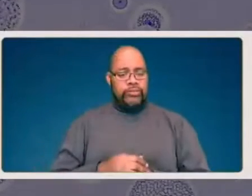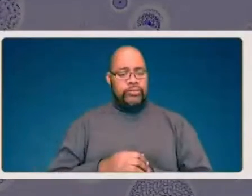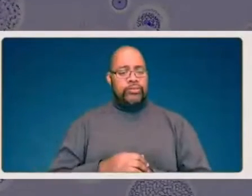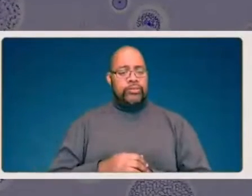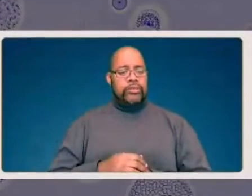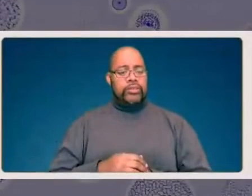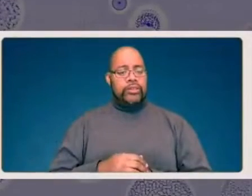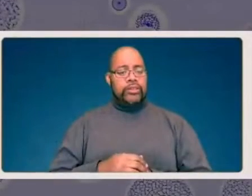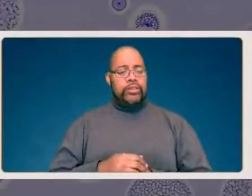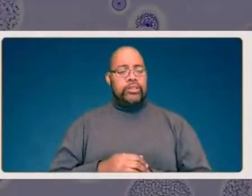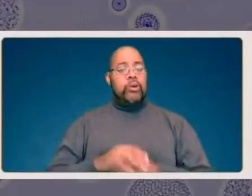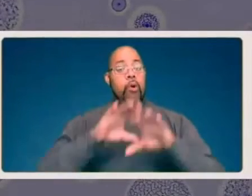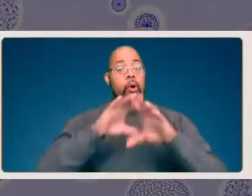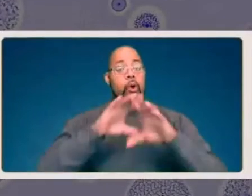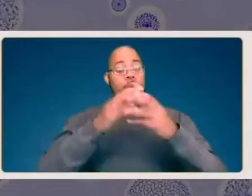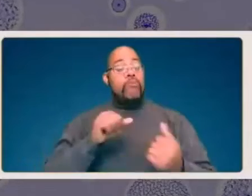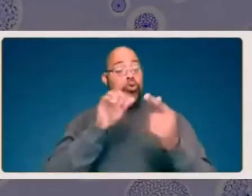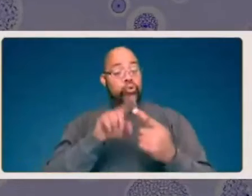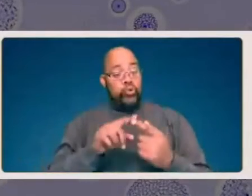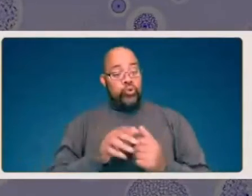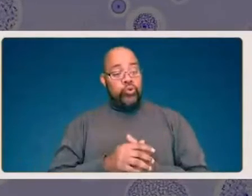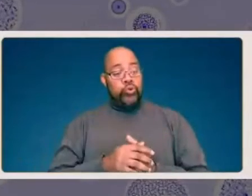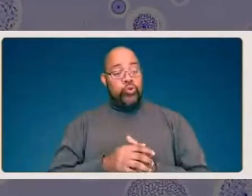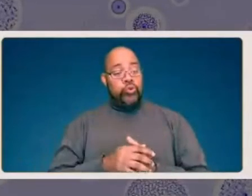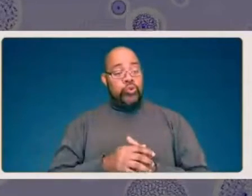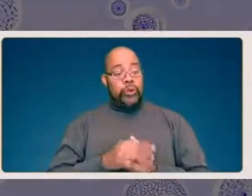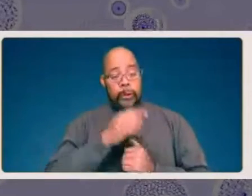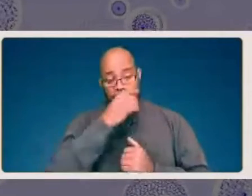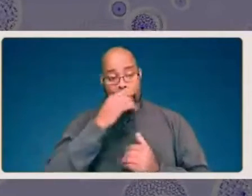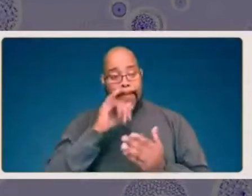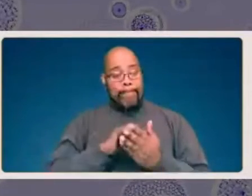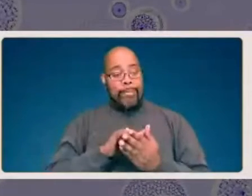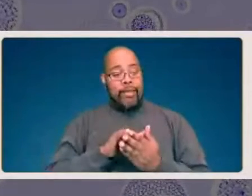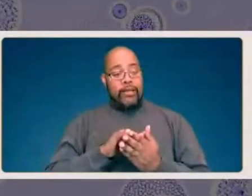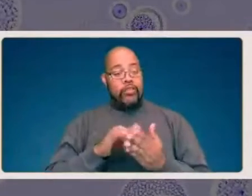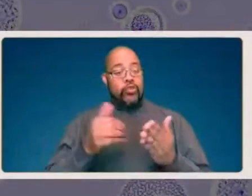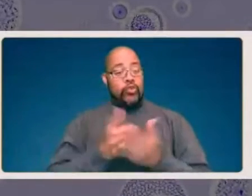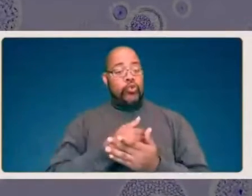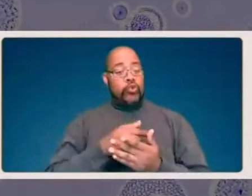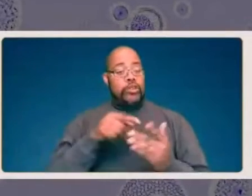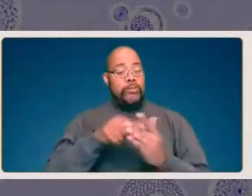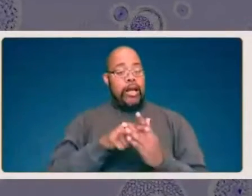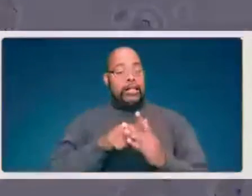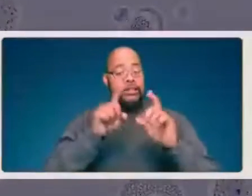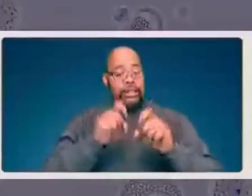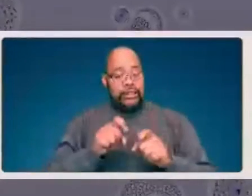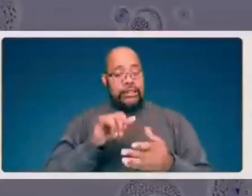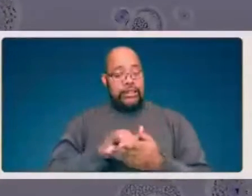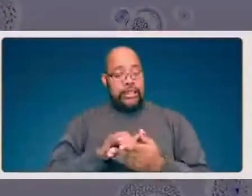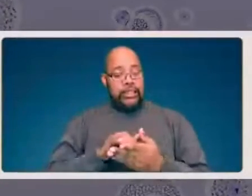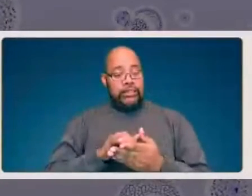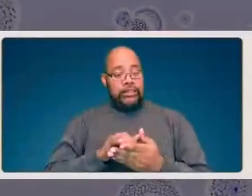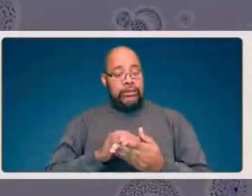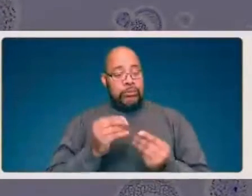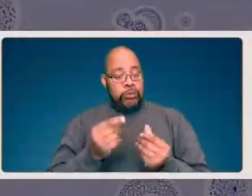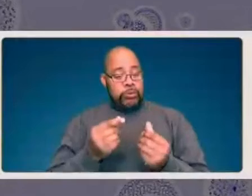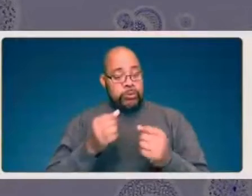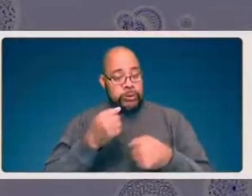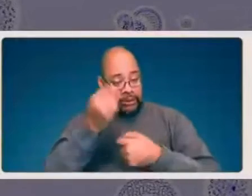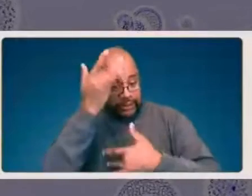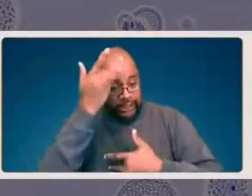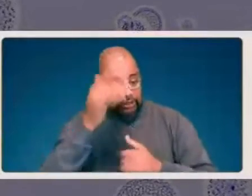Universal research approach. My overall approach is to compare novel spike nanoparticle immunogen structures, their antigenicity